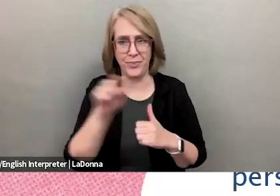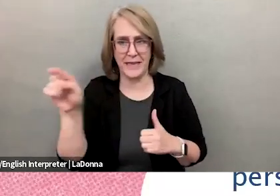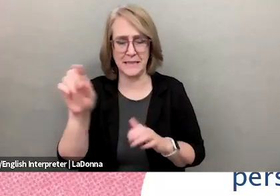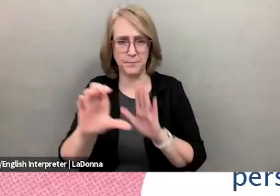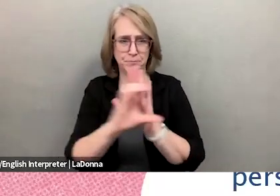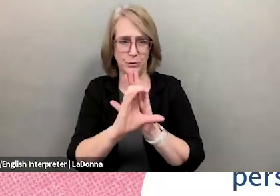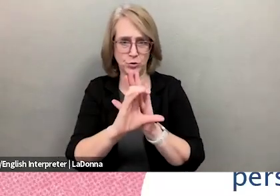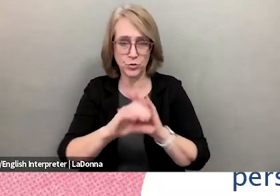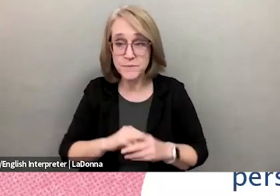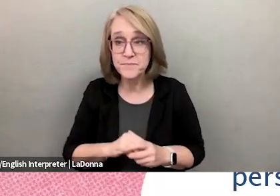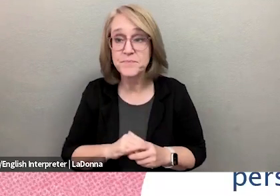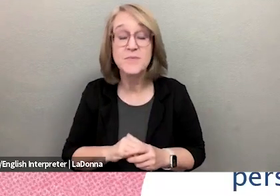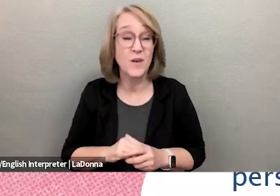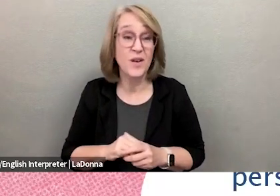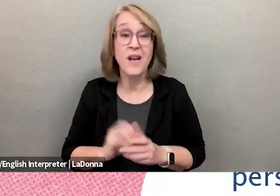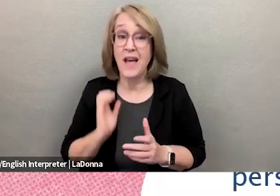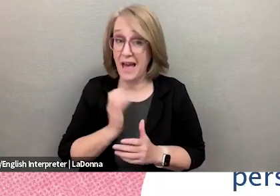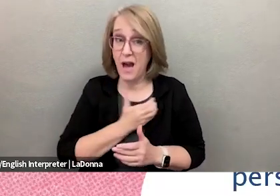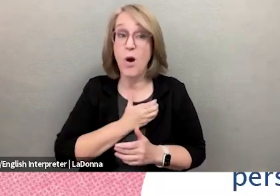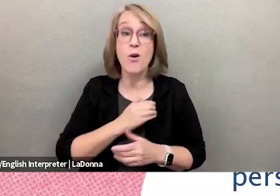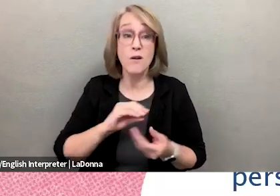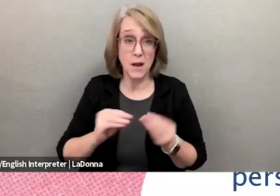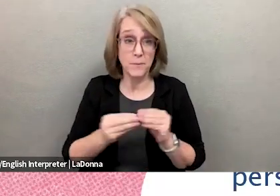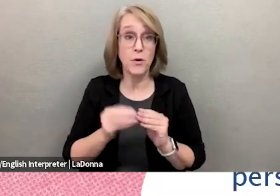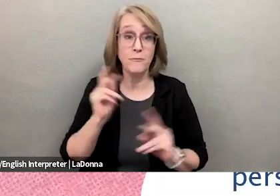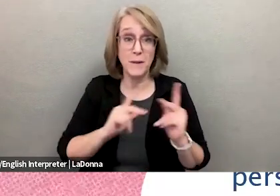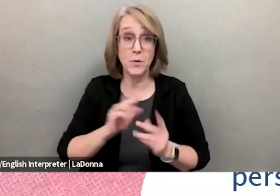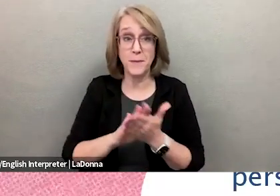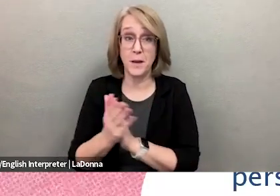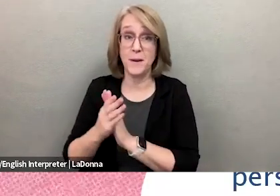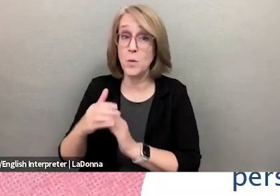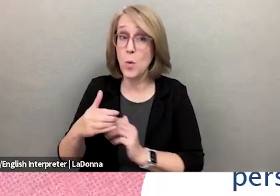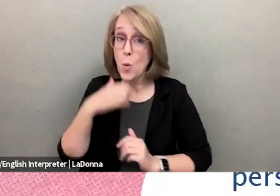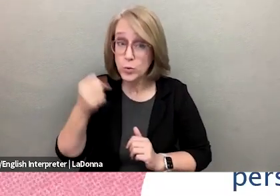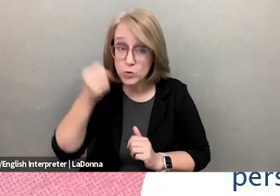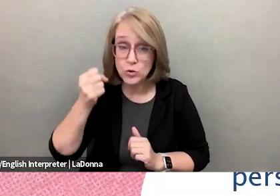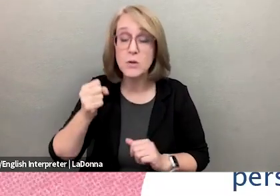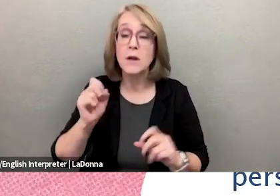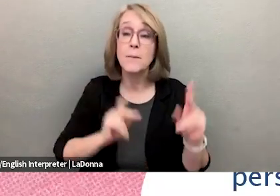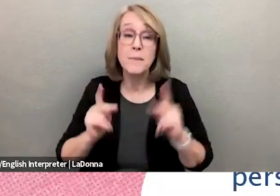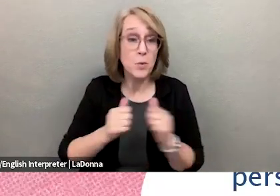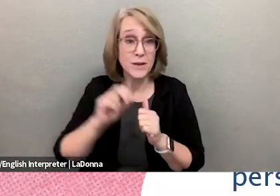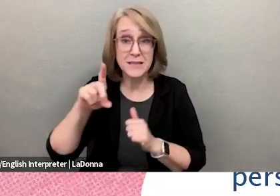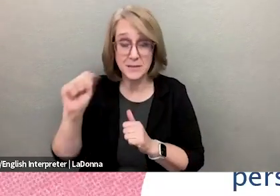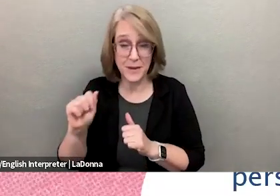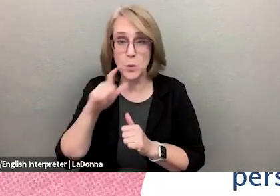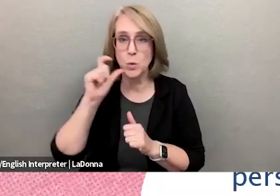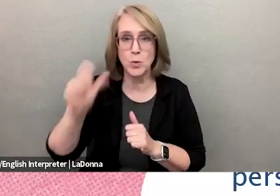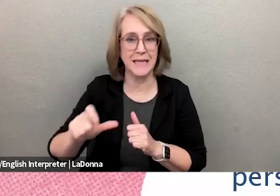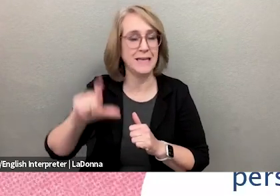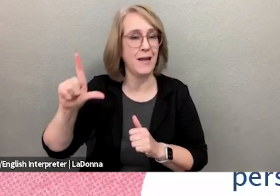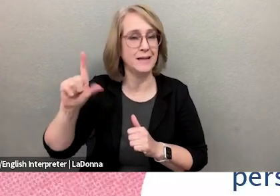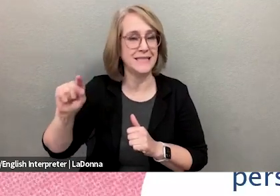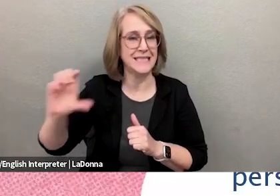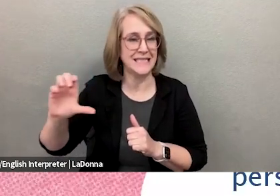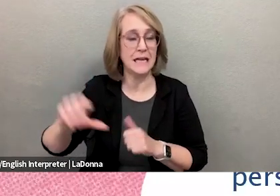that, we have a growing number of aging adults and persons with disabilities in need of long-term care, right? We have a